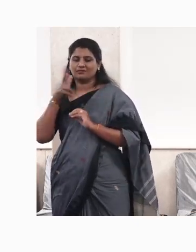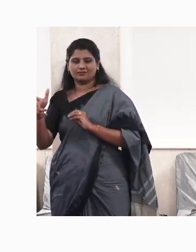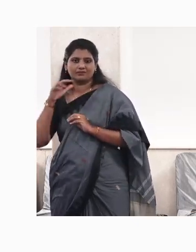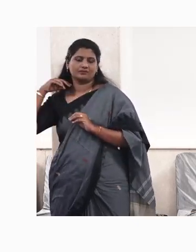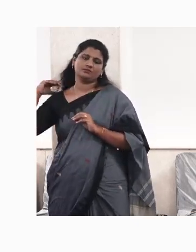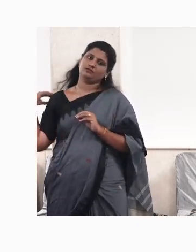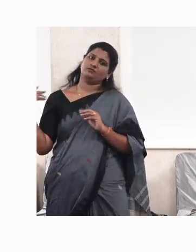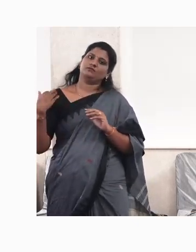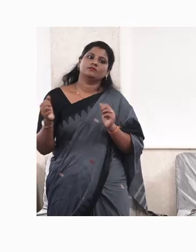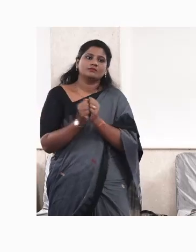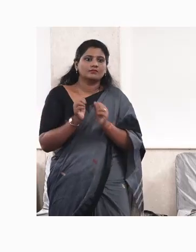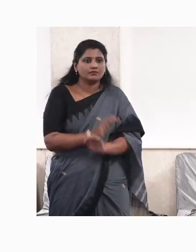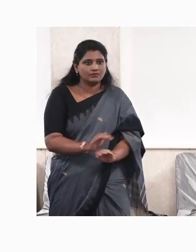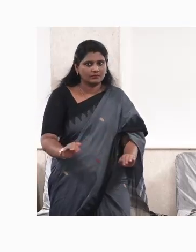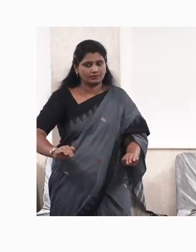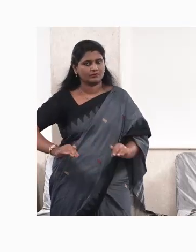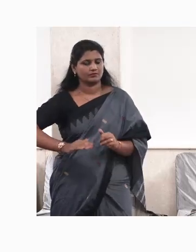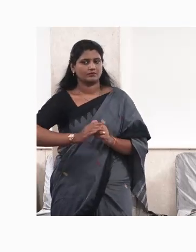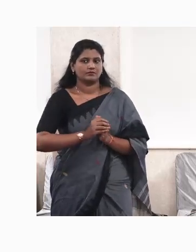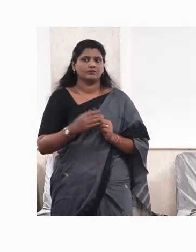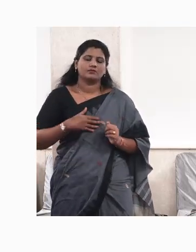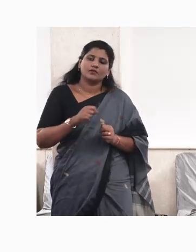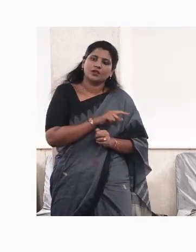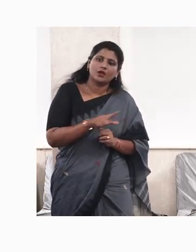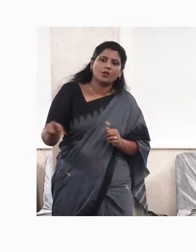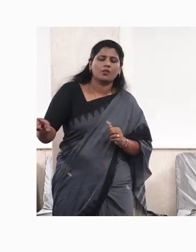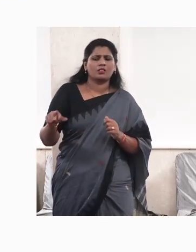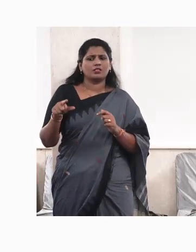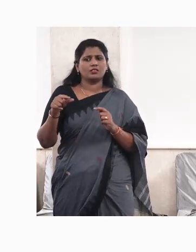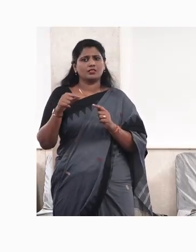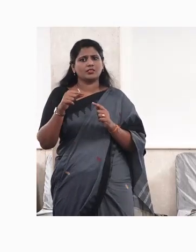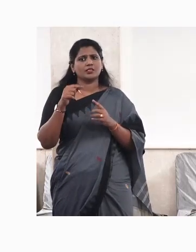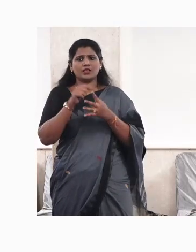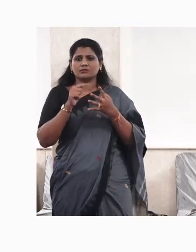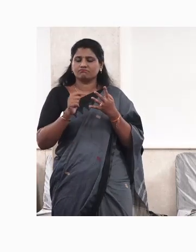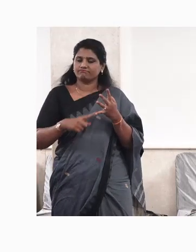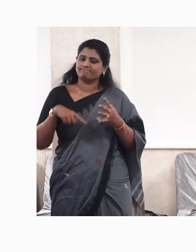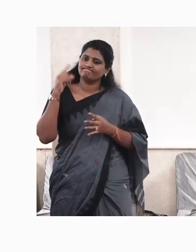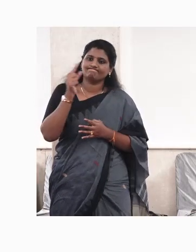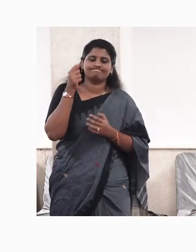With the students, all these principles are very helpful,